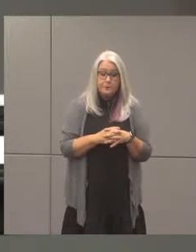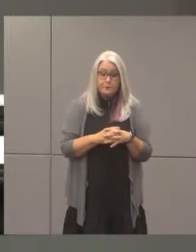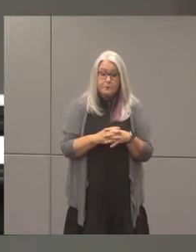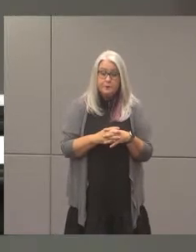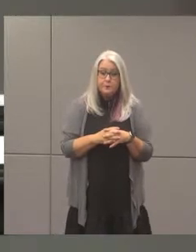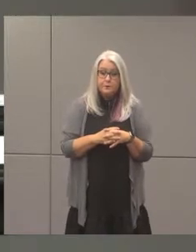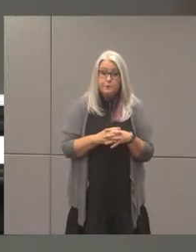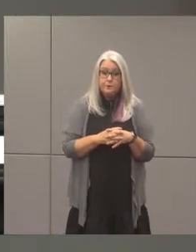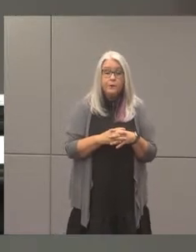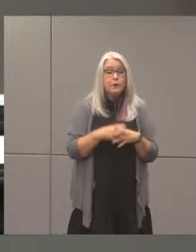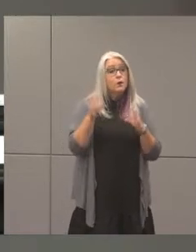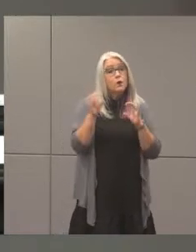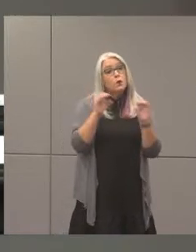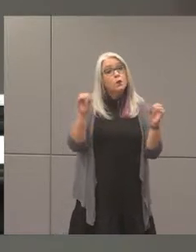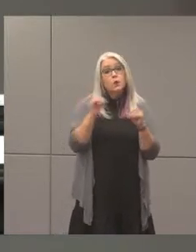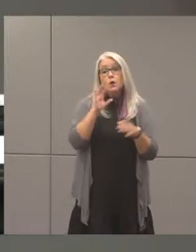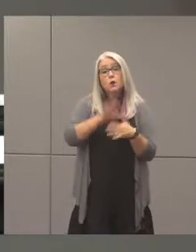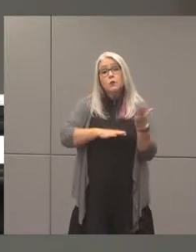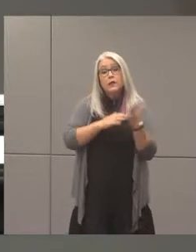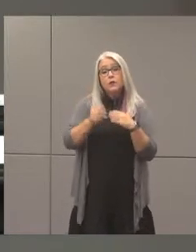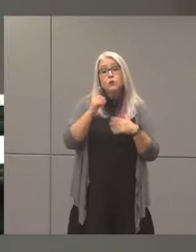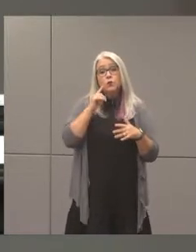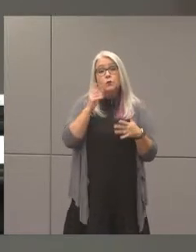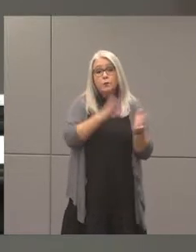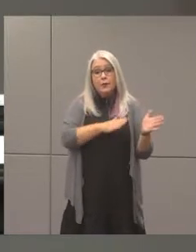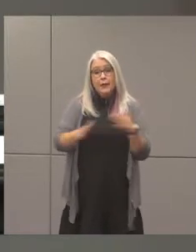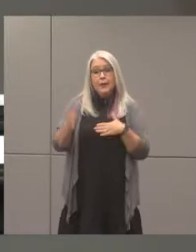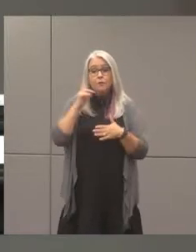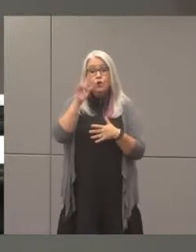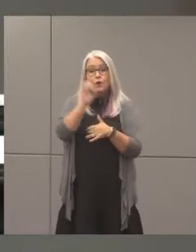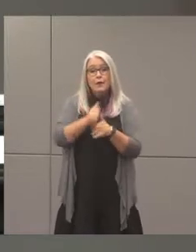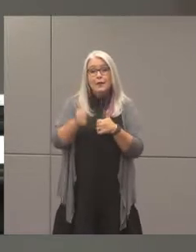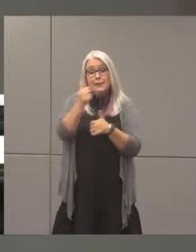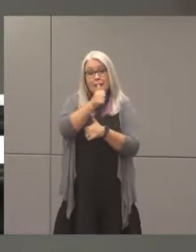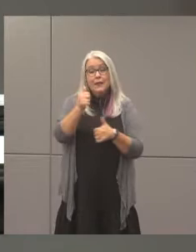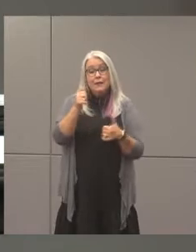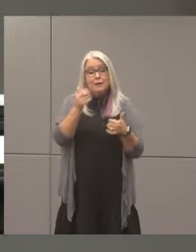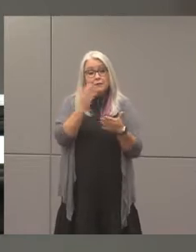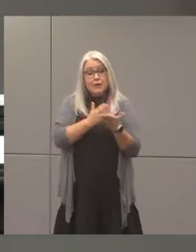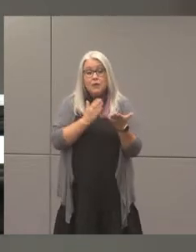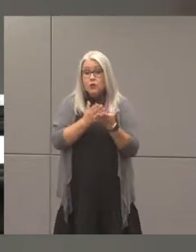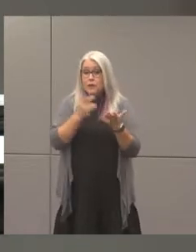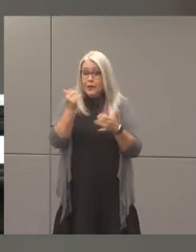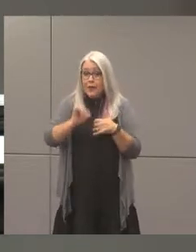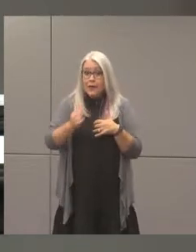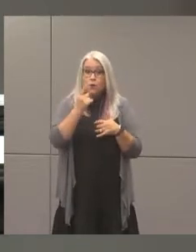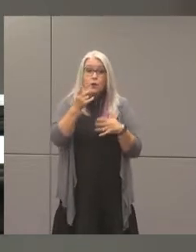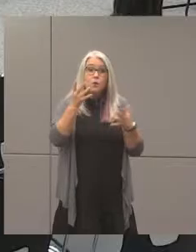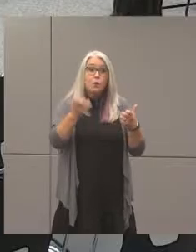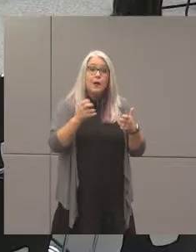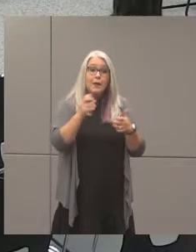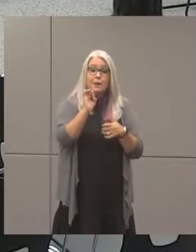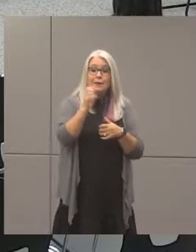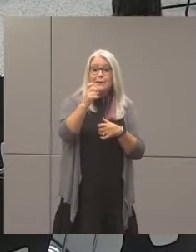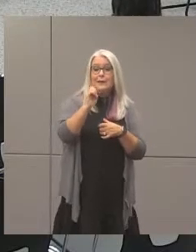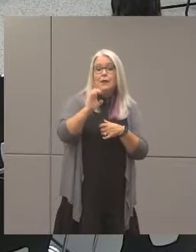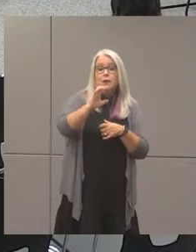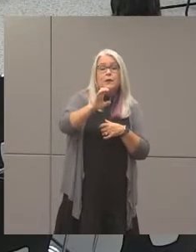There is no scheduled plan for executive session, but I will ask, does anyone need to go into executive session?